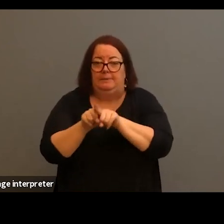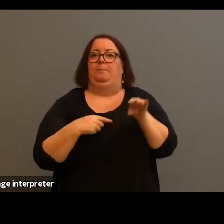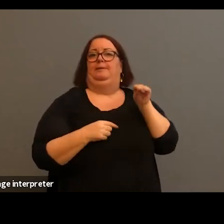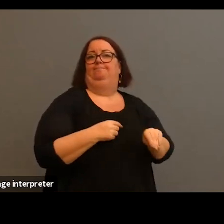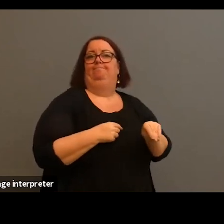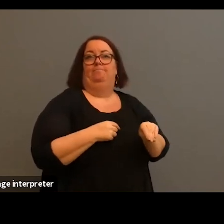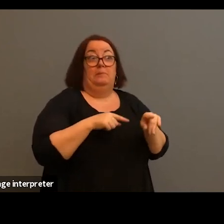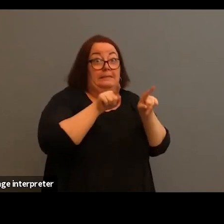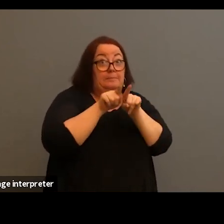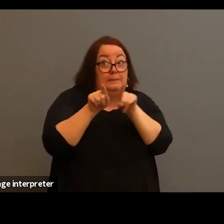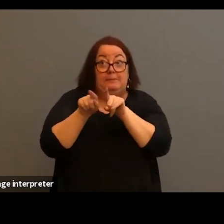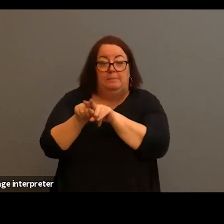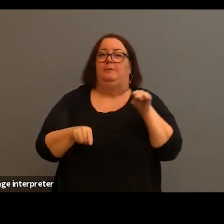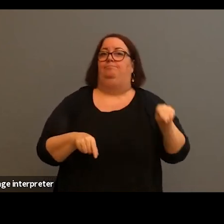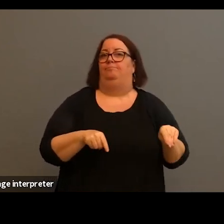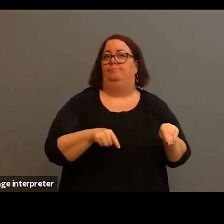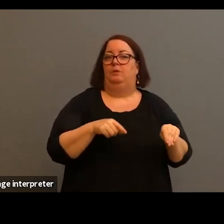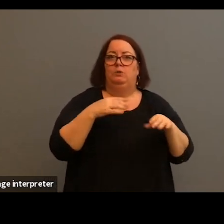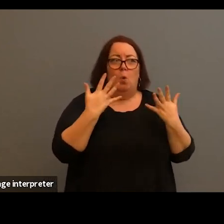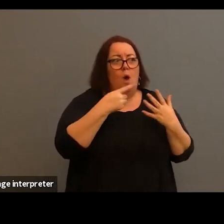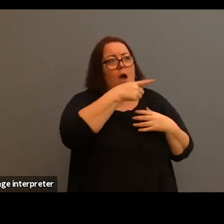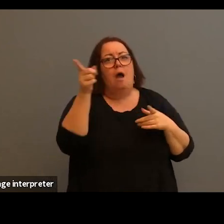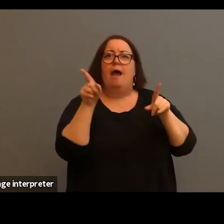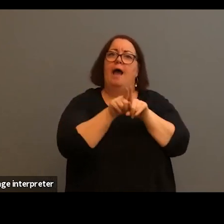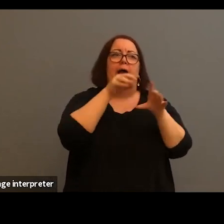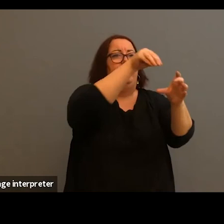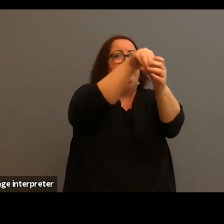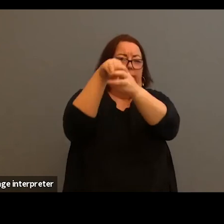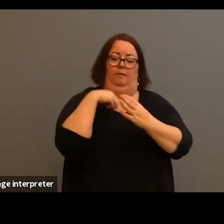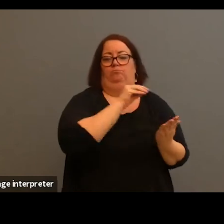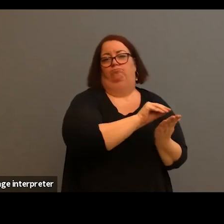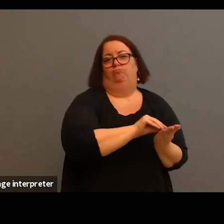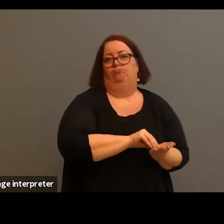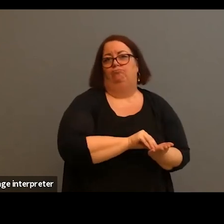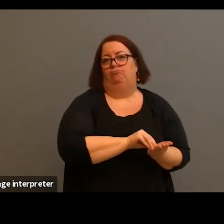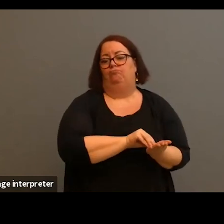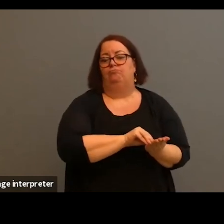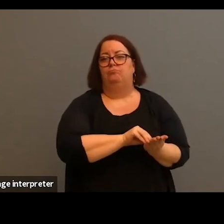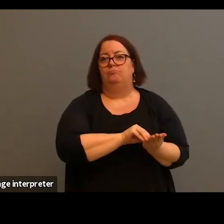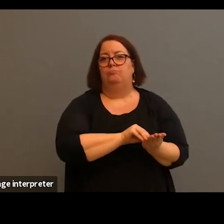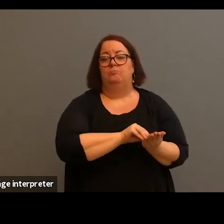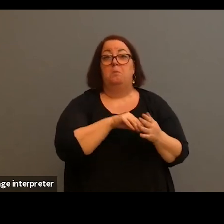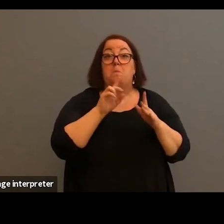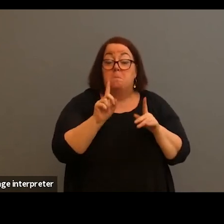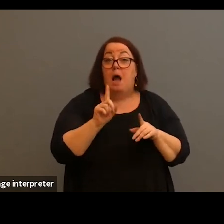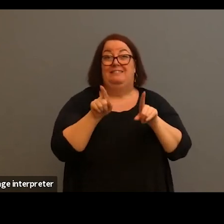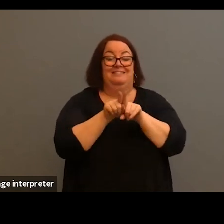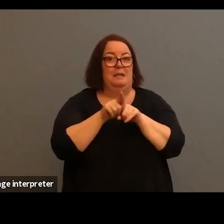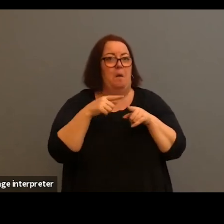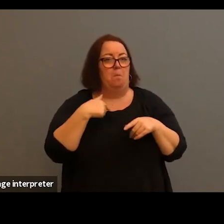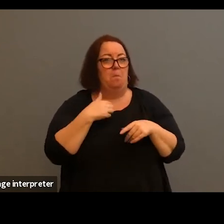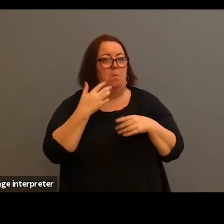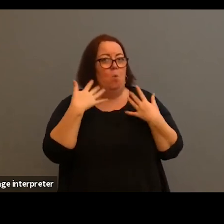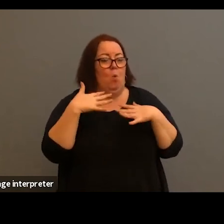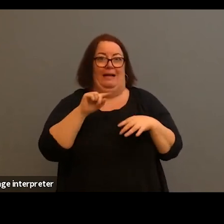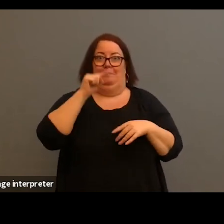the standards on the built environment and ICT, but also, and this is very important, also